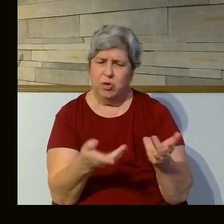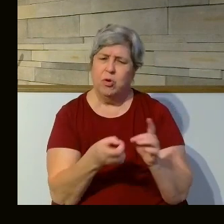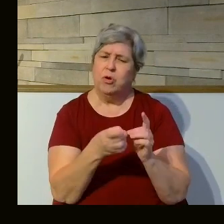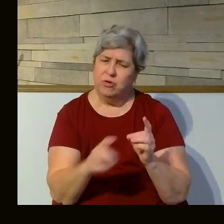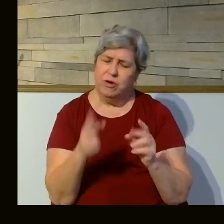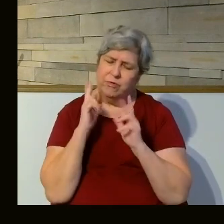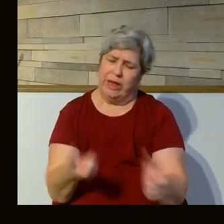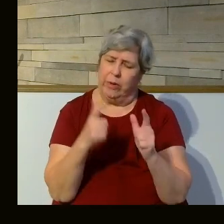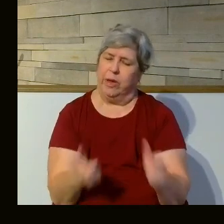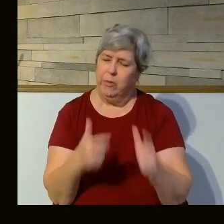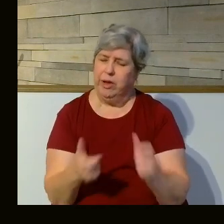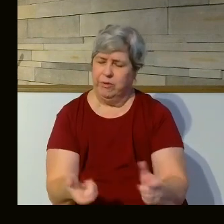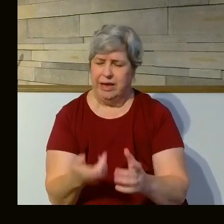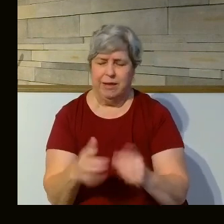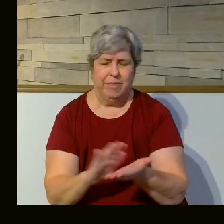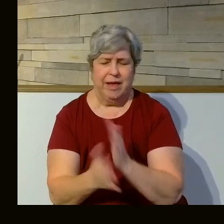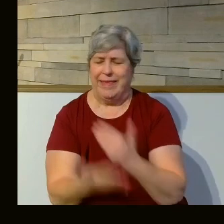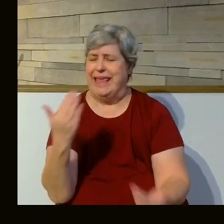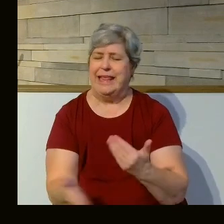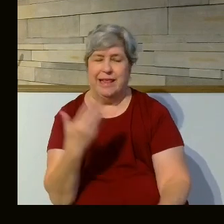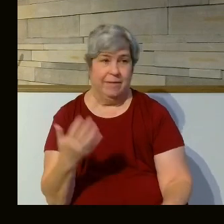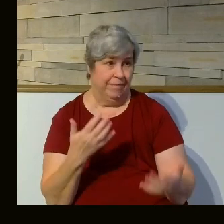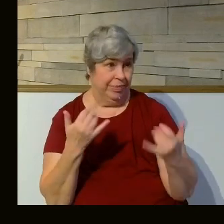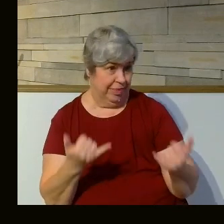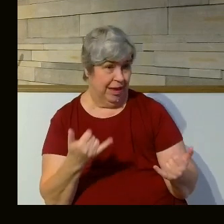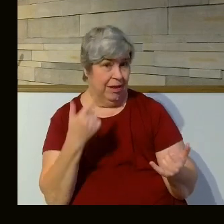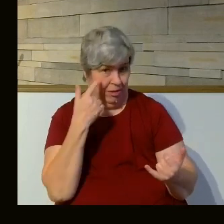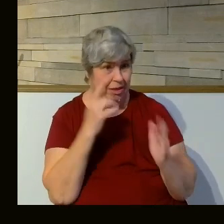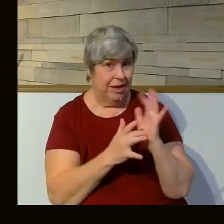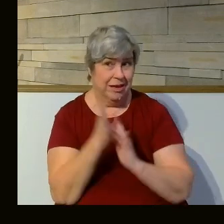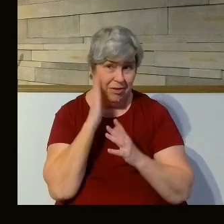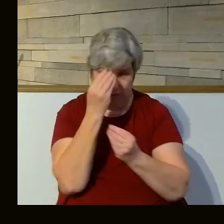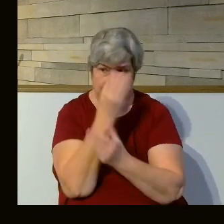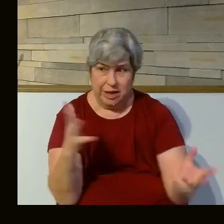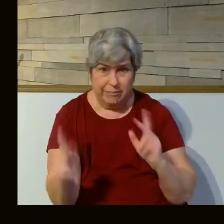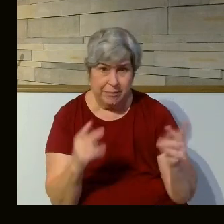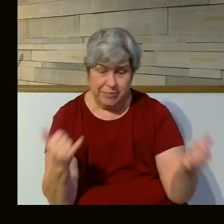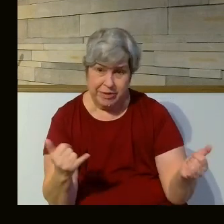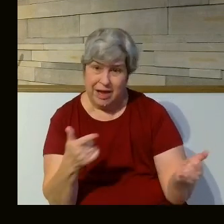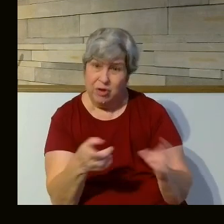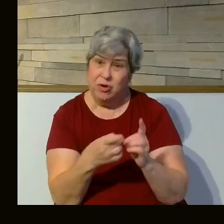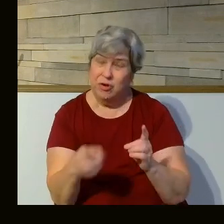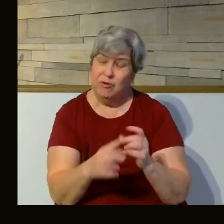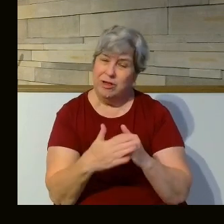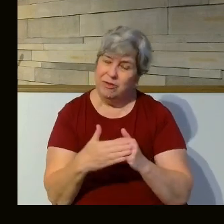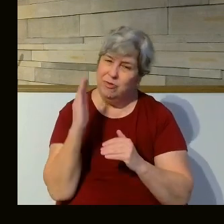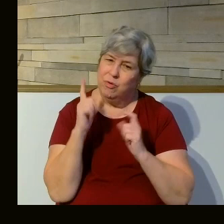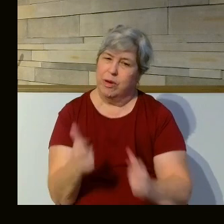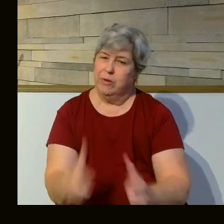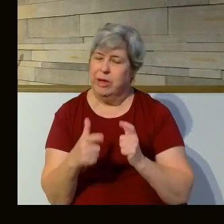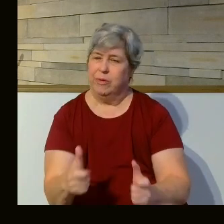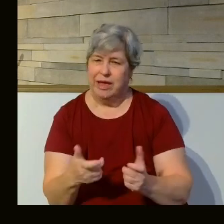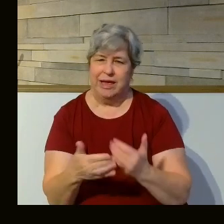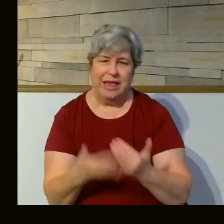divorcing too quickly. Divorce is too easy. What do we say to today? What do you think Jesus would tell our society today? You're divorcing too quickly. Divorce